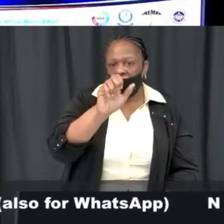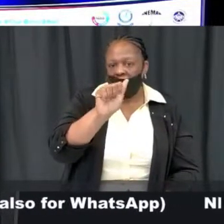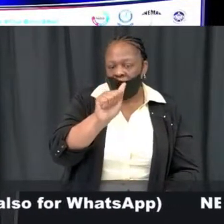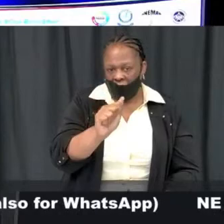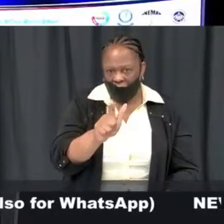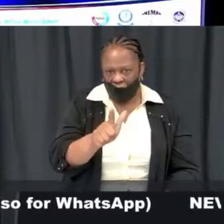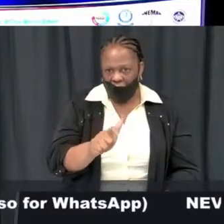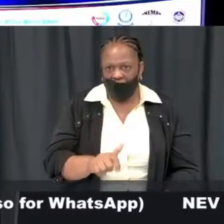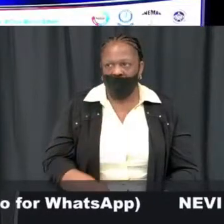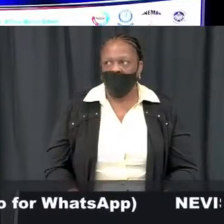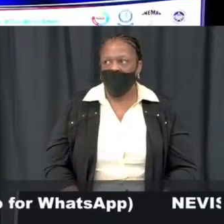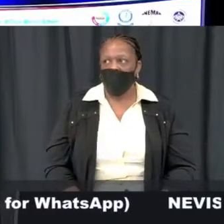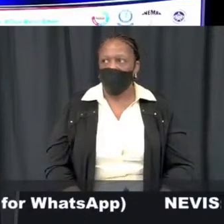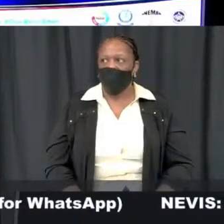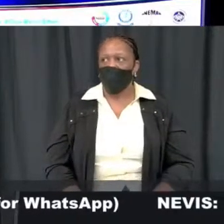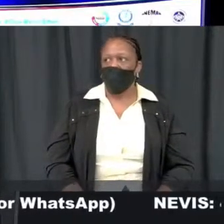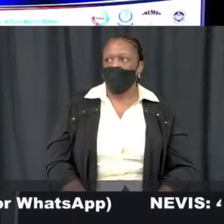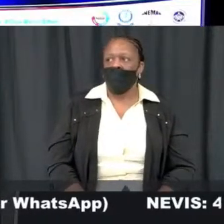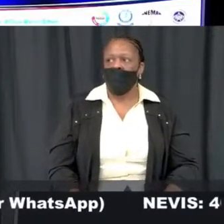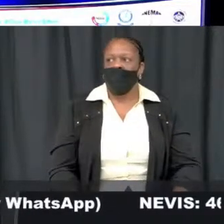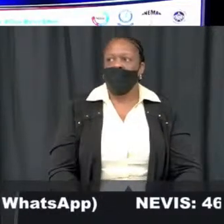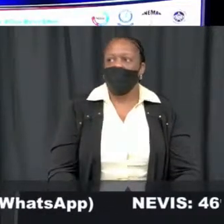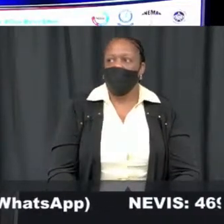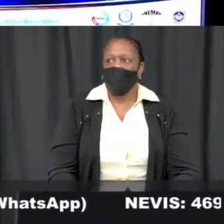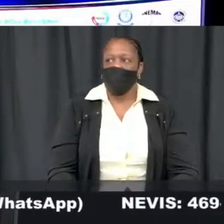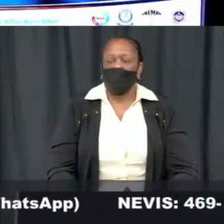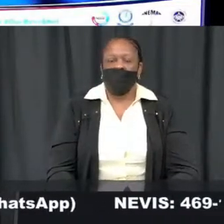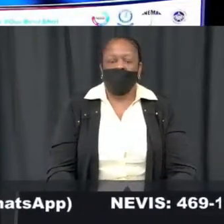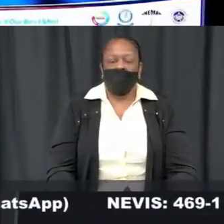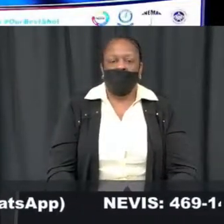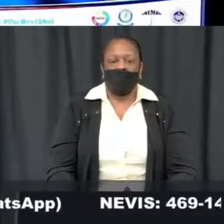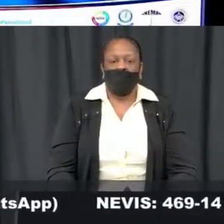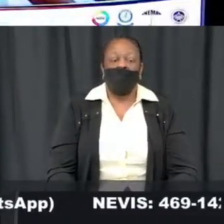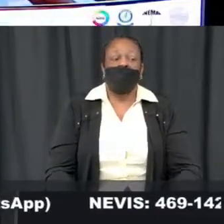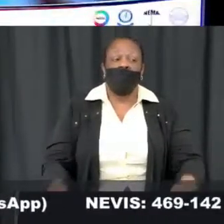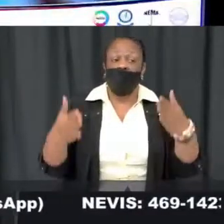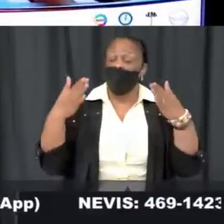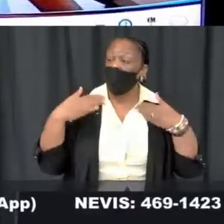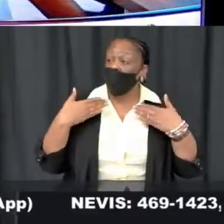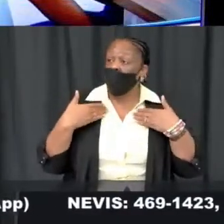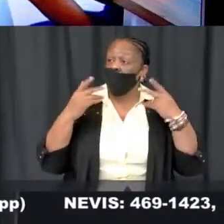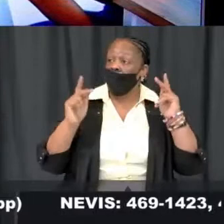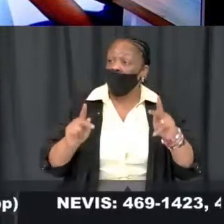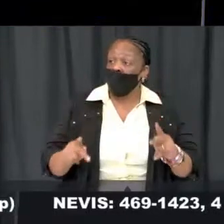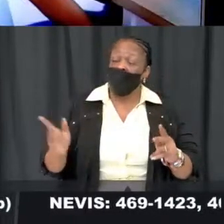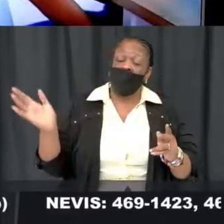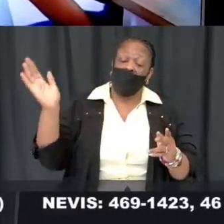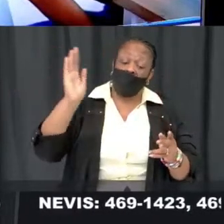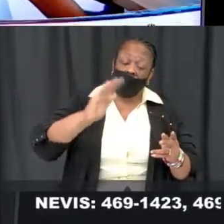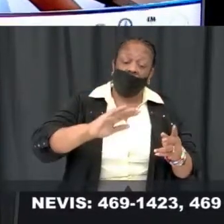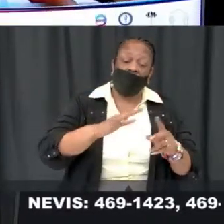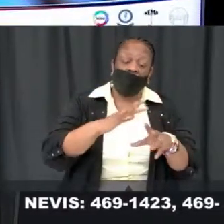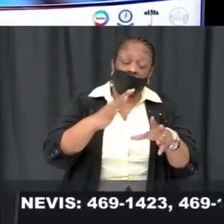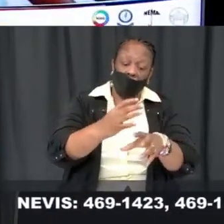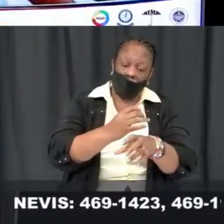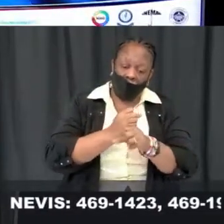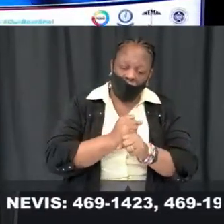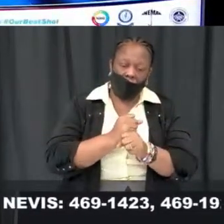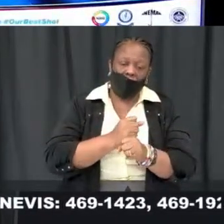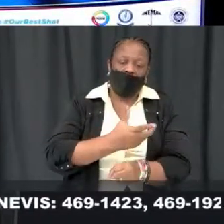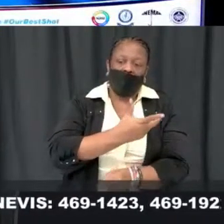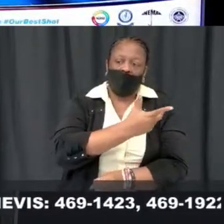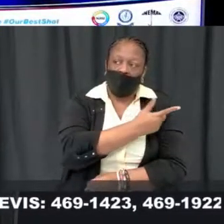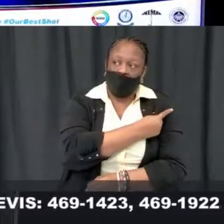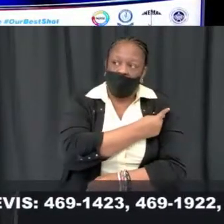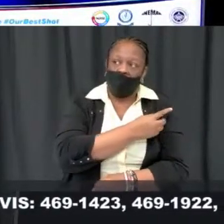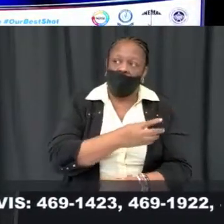time we'll be vaccinating under this batch. I'm happy that persons are coming forward in terms of the number of persons who came back for their second dose. We've